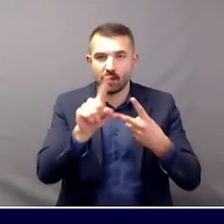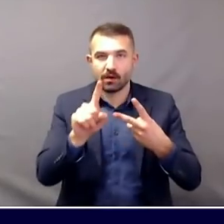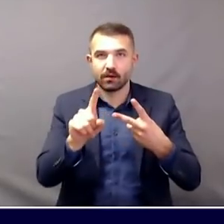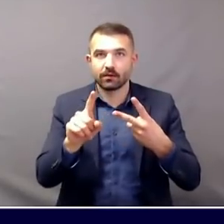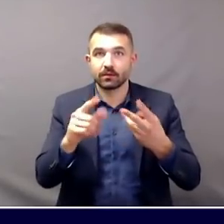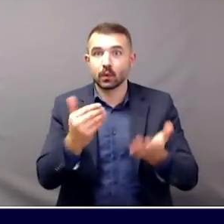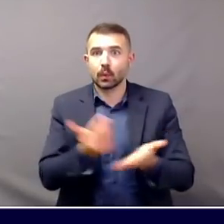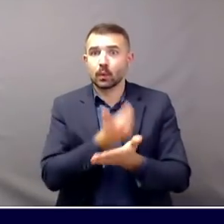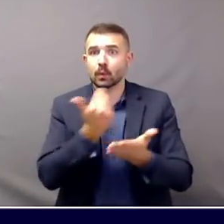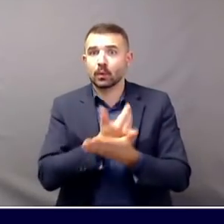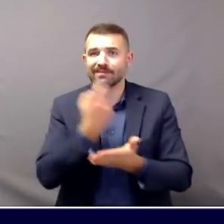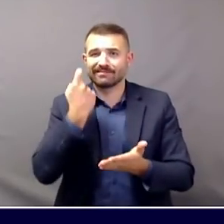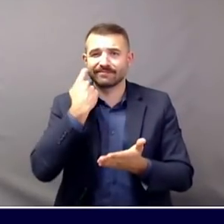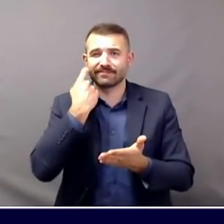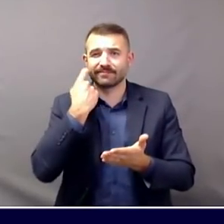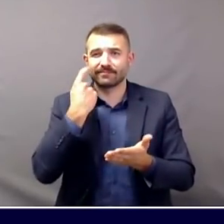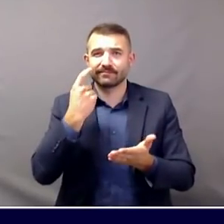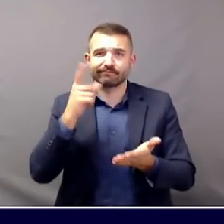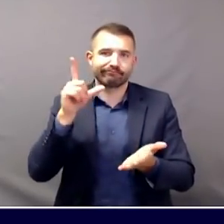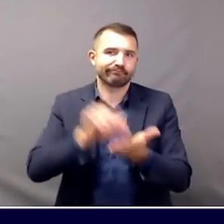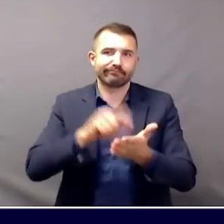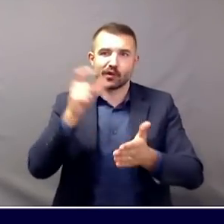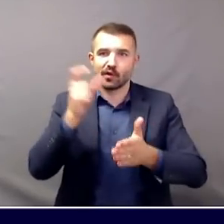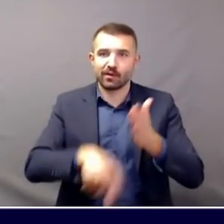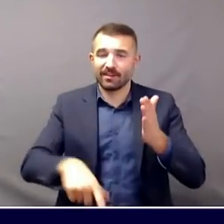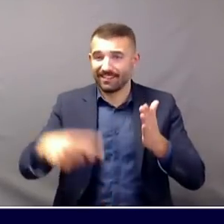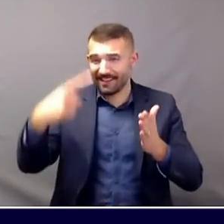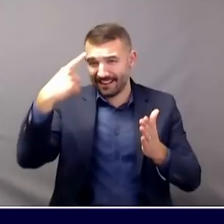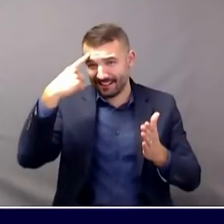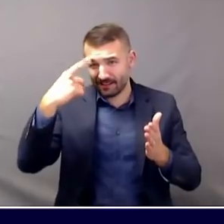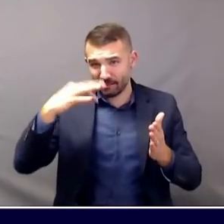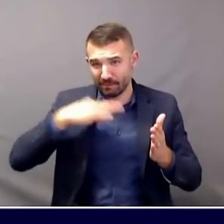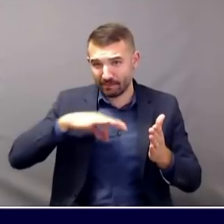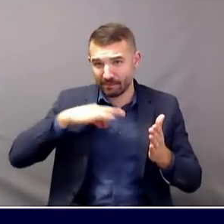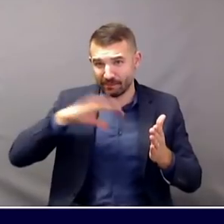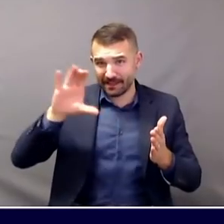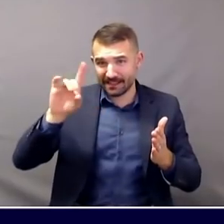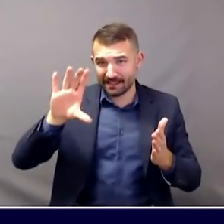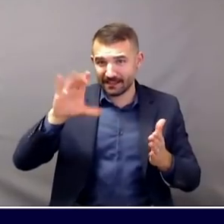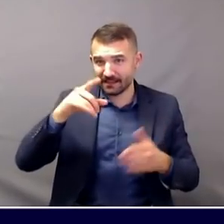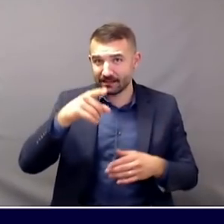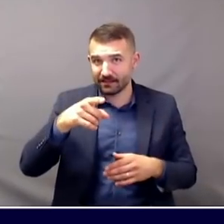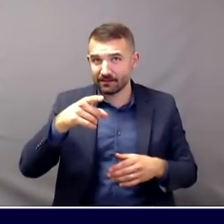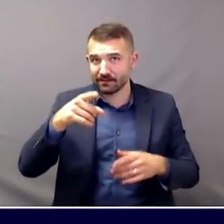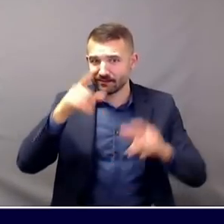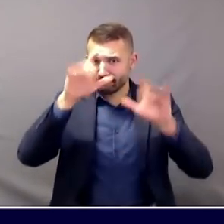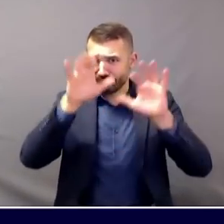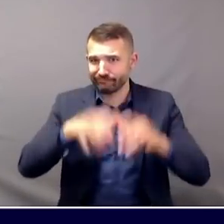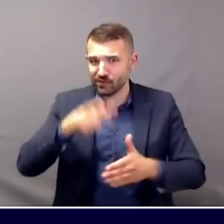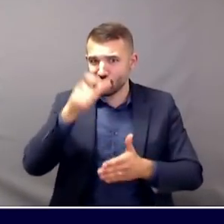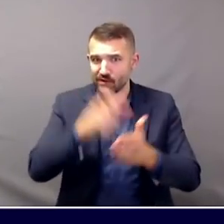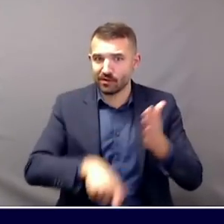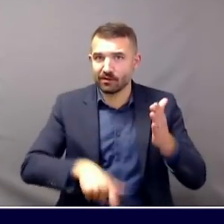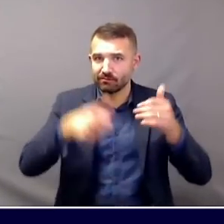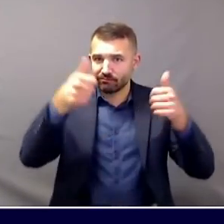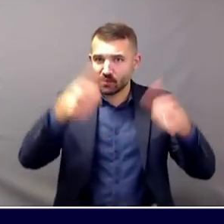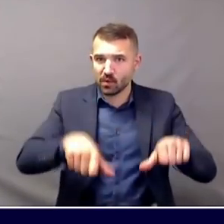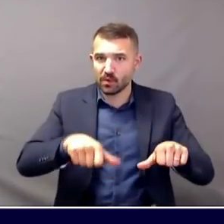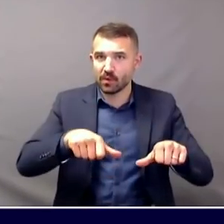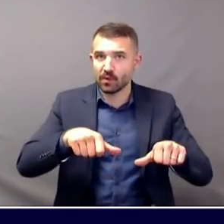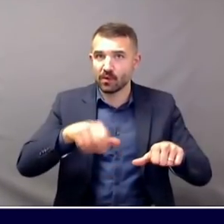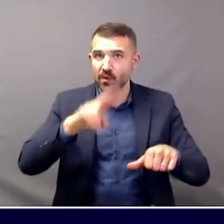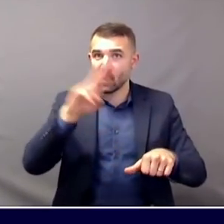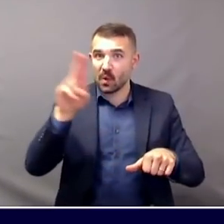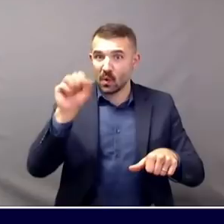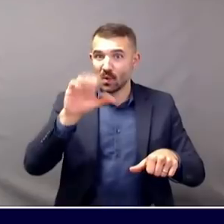think Maine CDC put together for, it's on the US CDC's website about the August 7th